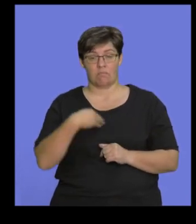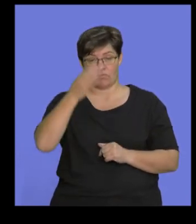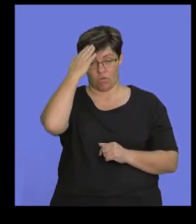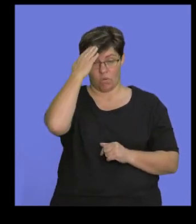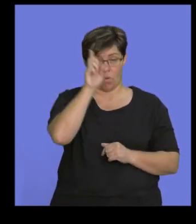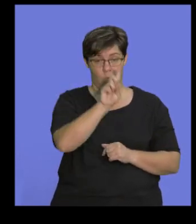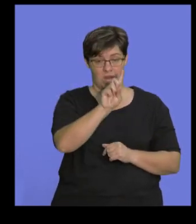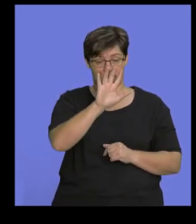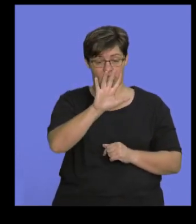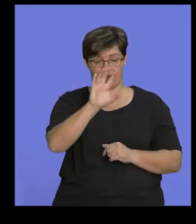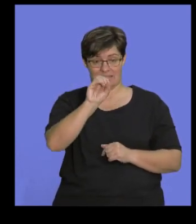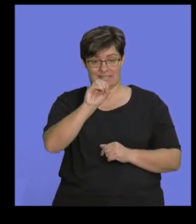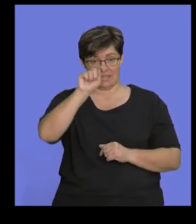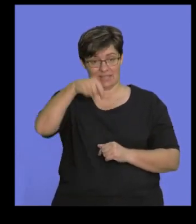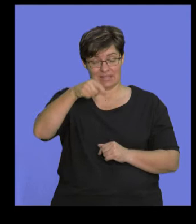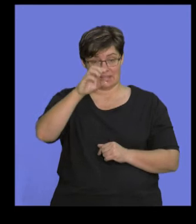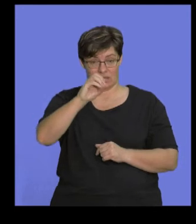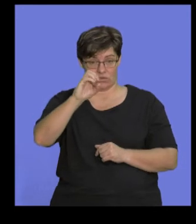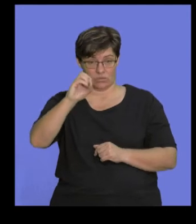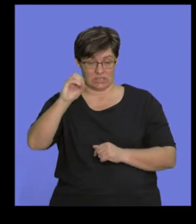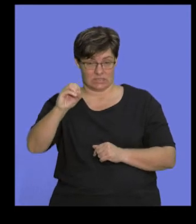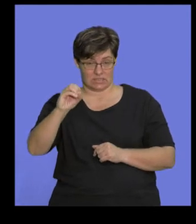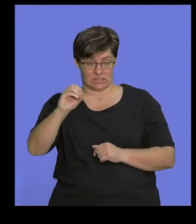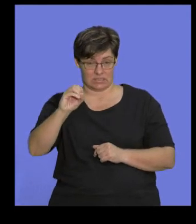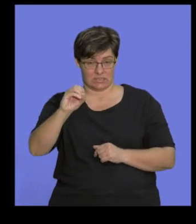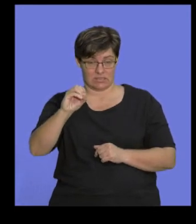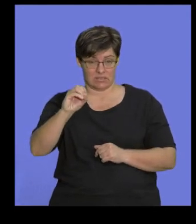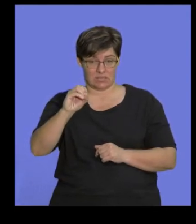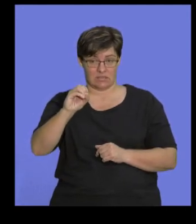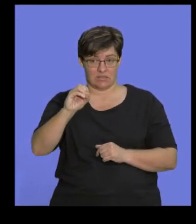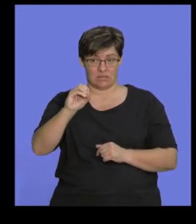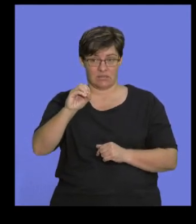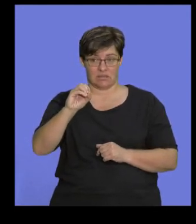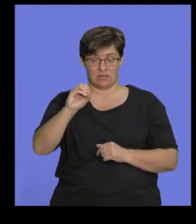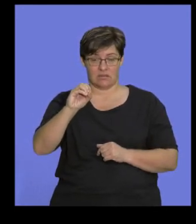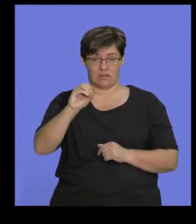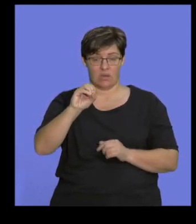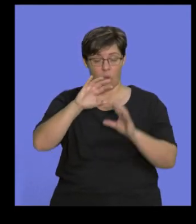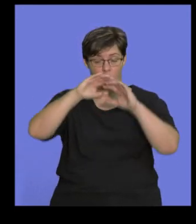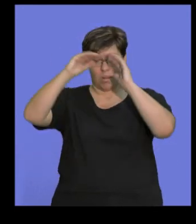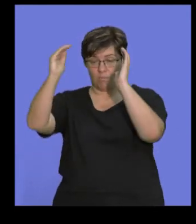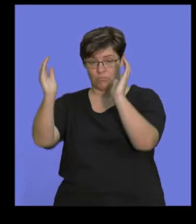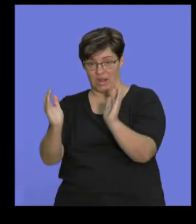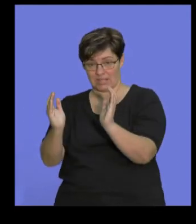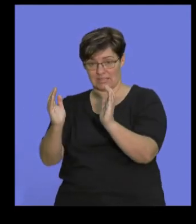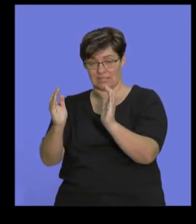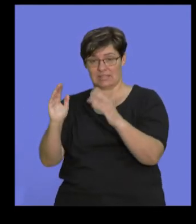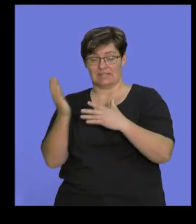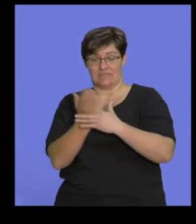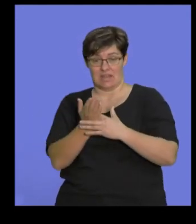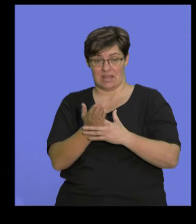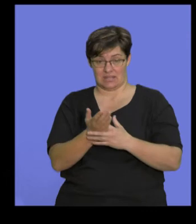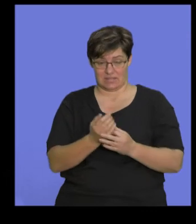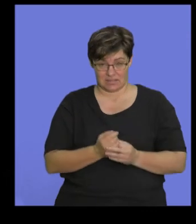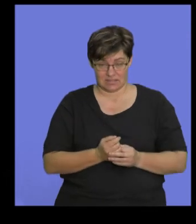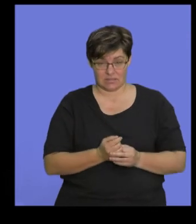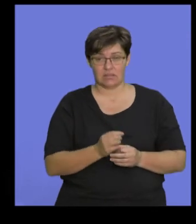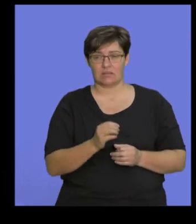150,000, and I'm going to divide this by the whole bracket that I have there, which will be 1